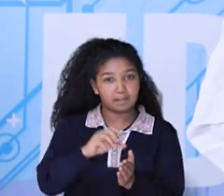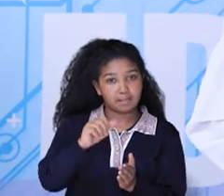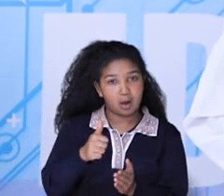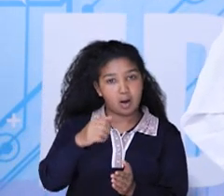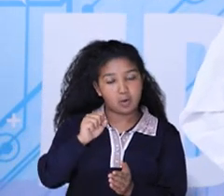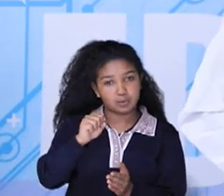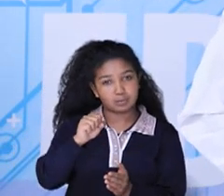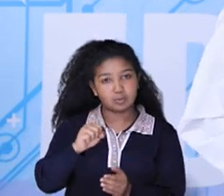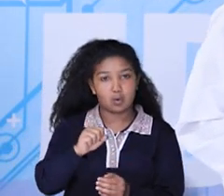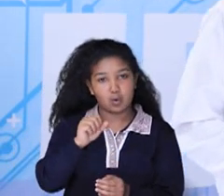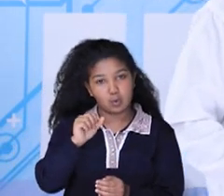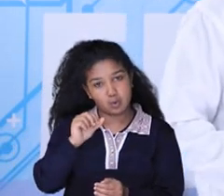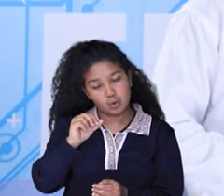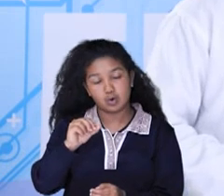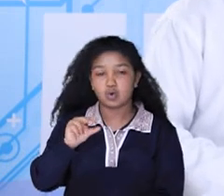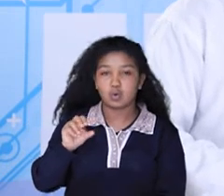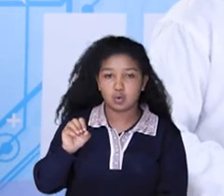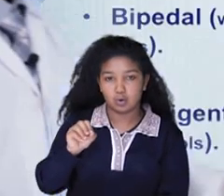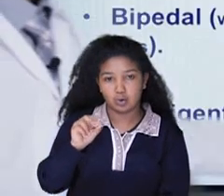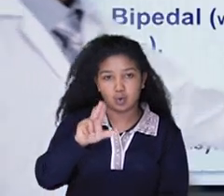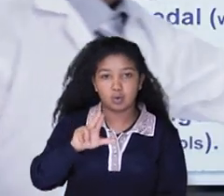Australopithecus afarensis, Lucy,